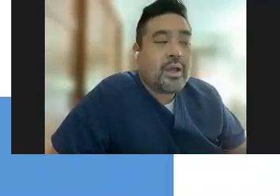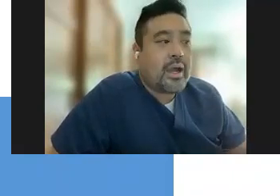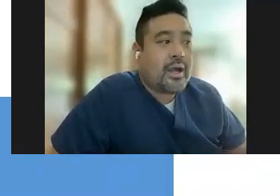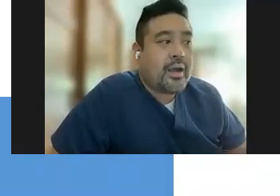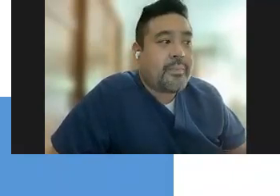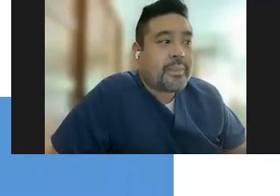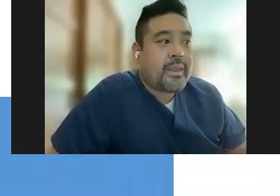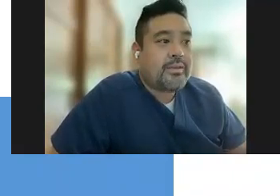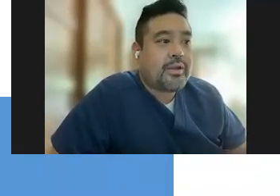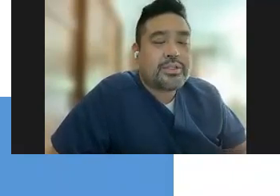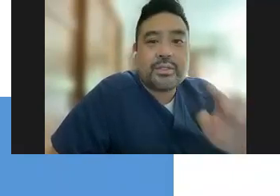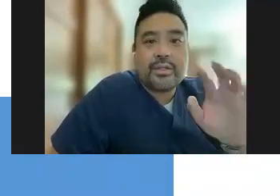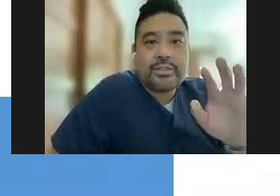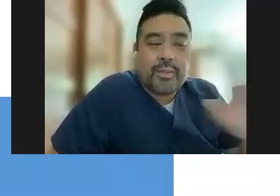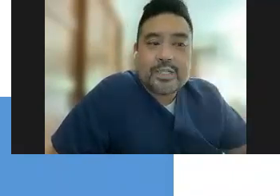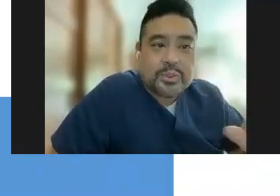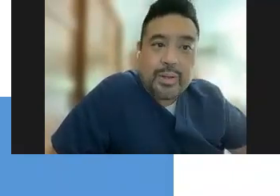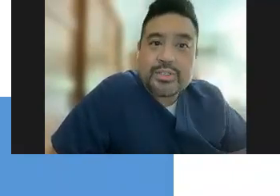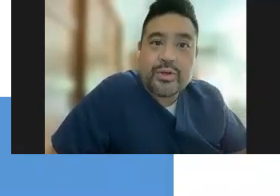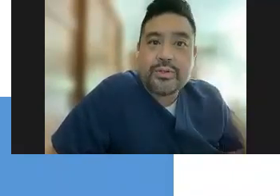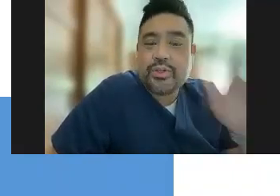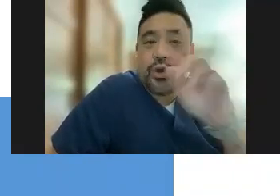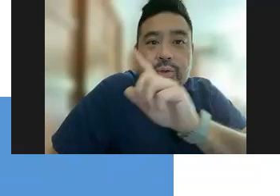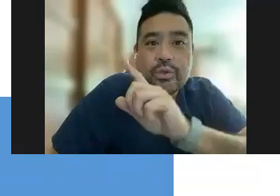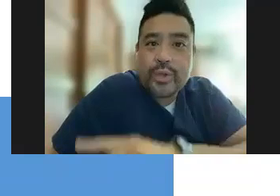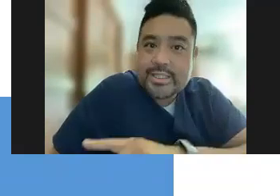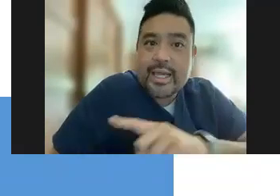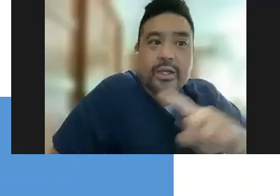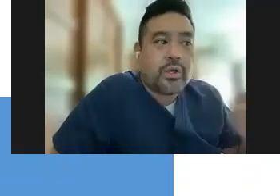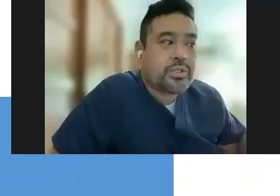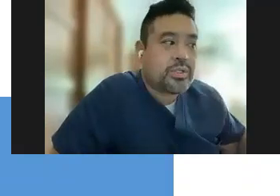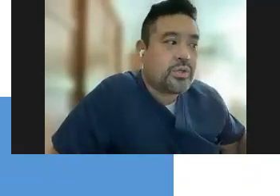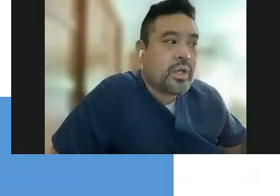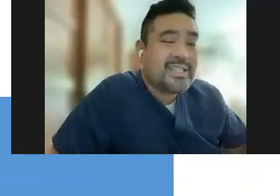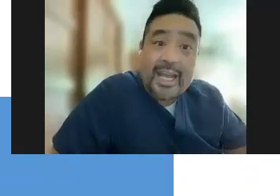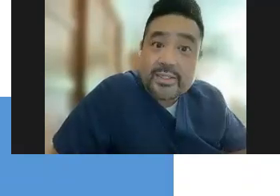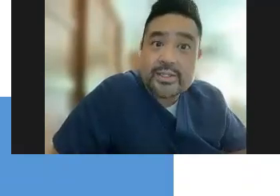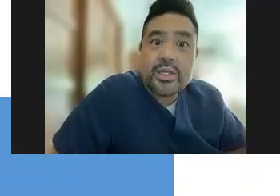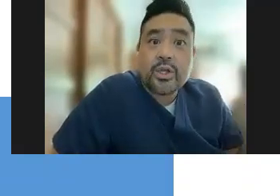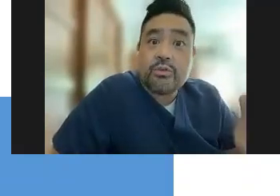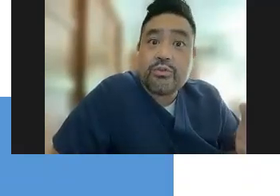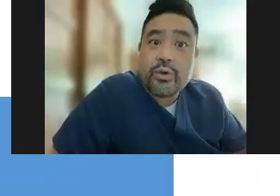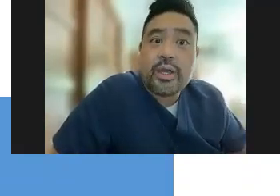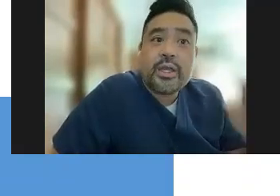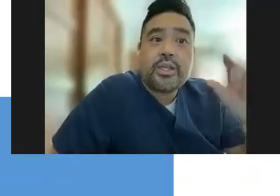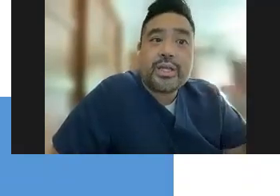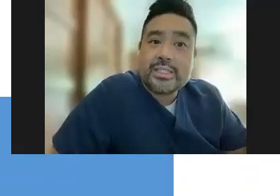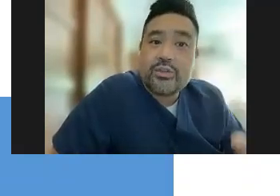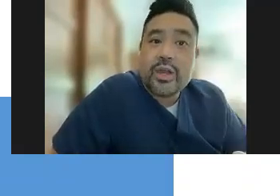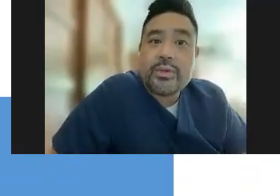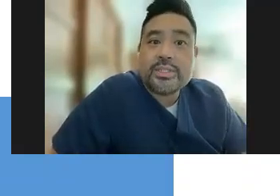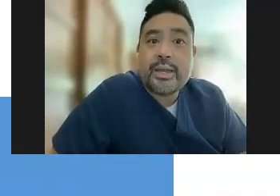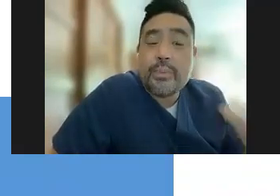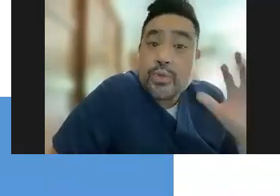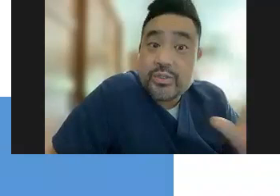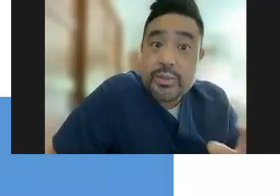now. There's some hospitals publish their numbers. You go to Louisiana, go to Texas, go to Florida. You can see